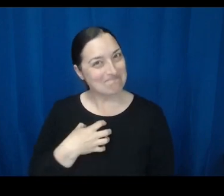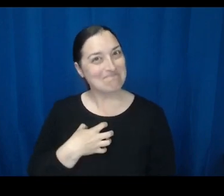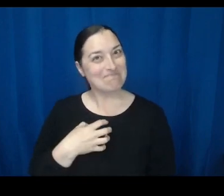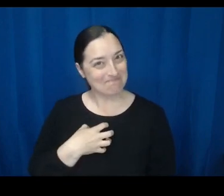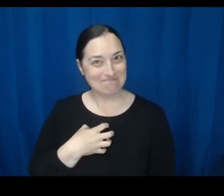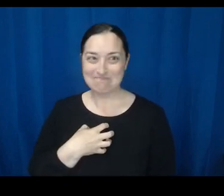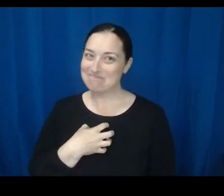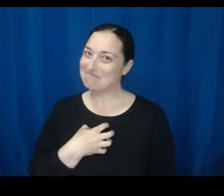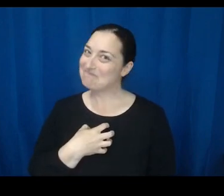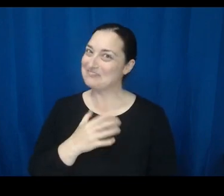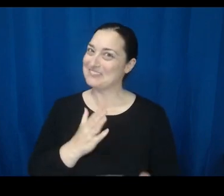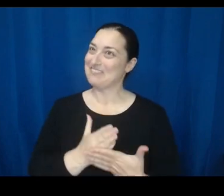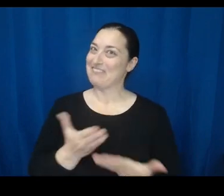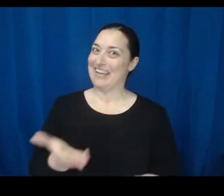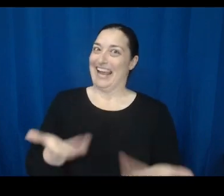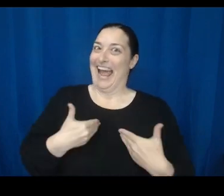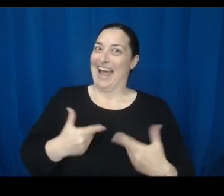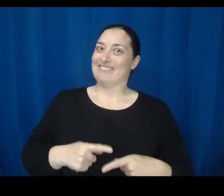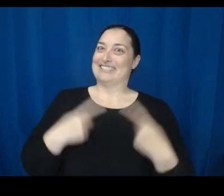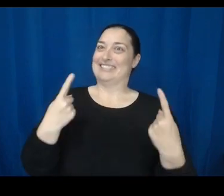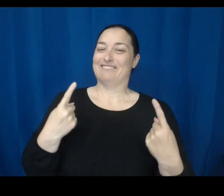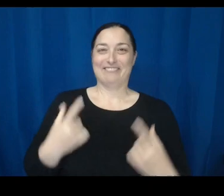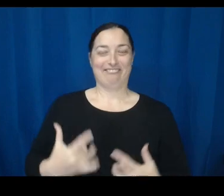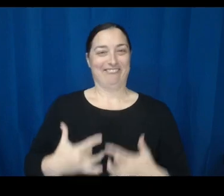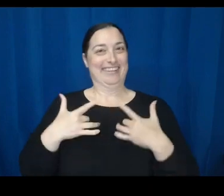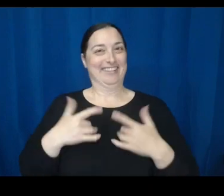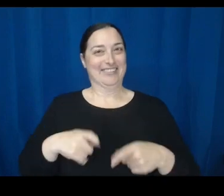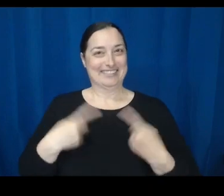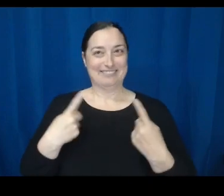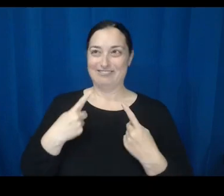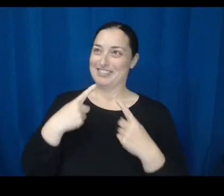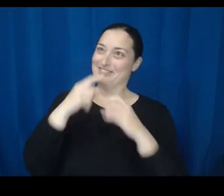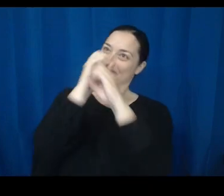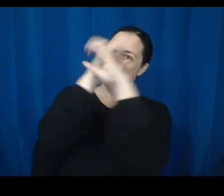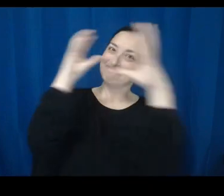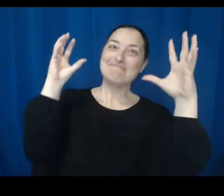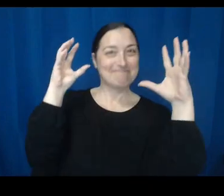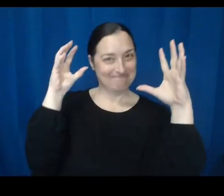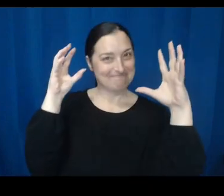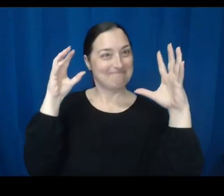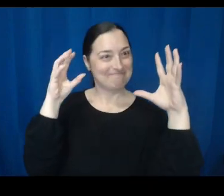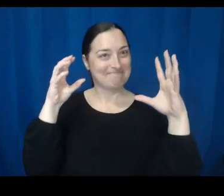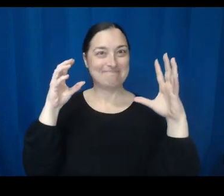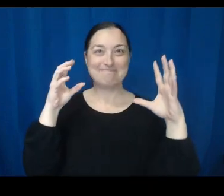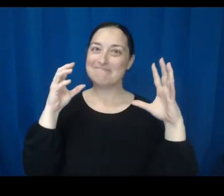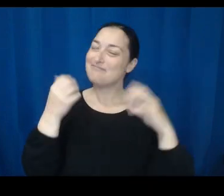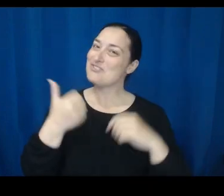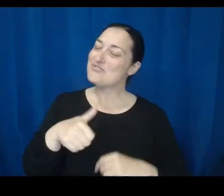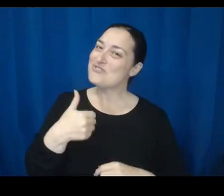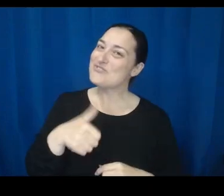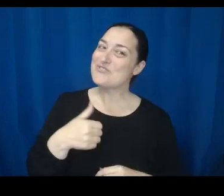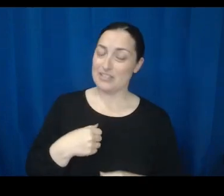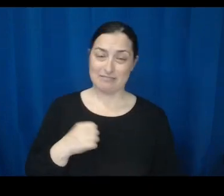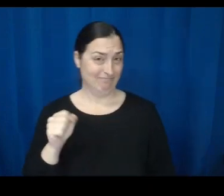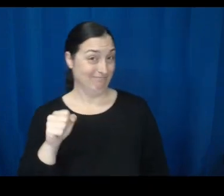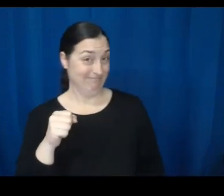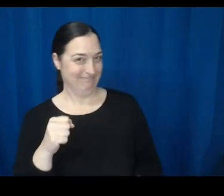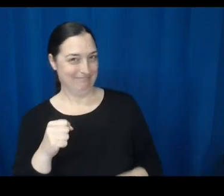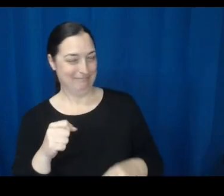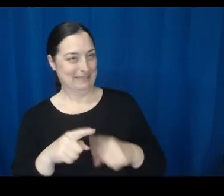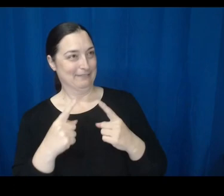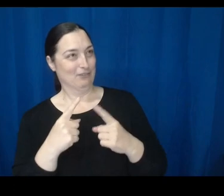different way of looking and different sensibility. Different, yeah, sense of the, of, yeah, what the shoe is about or the boot is